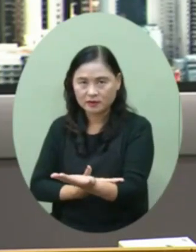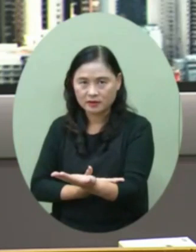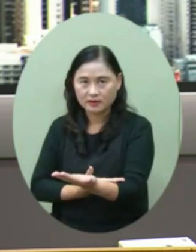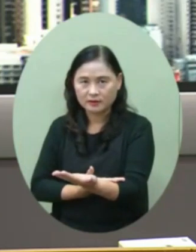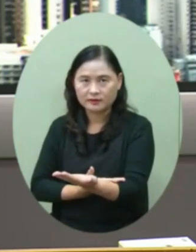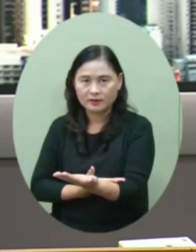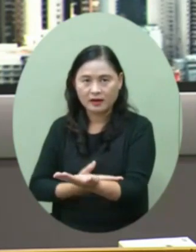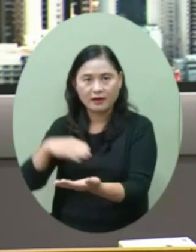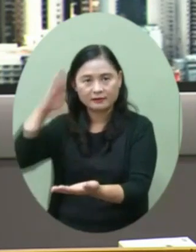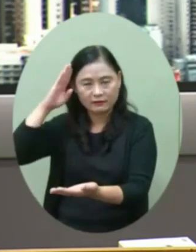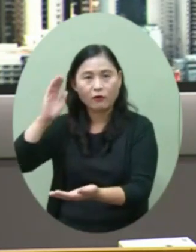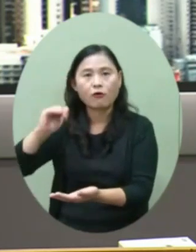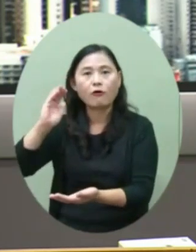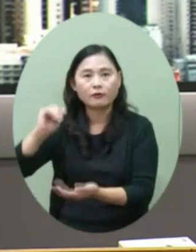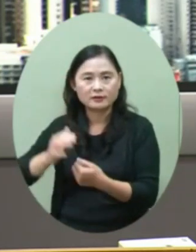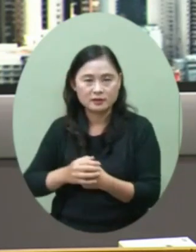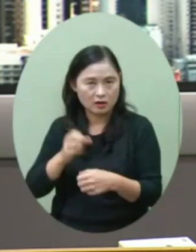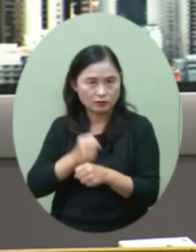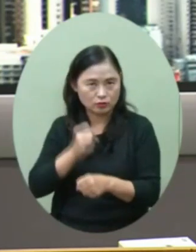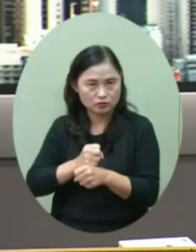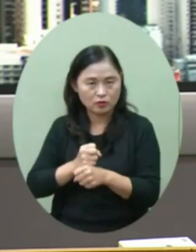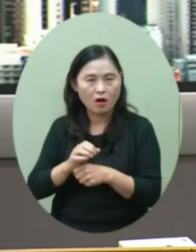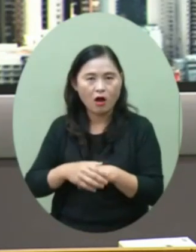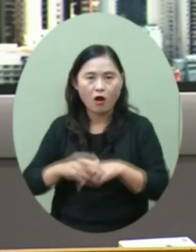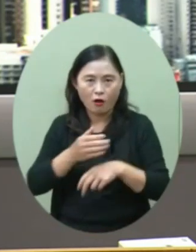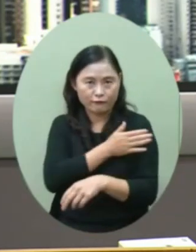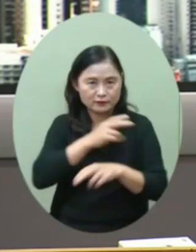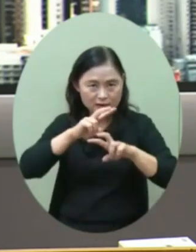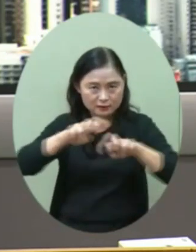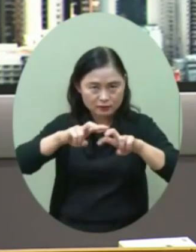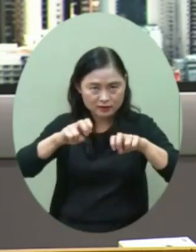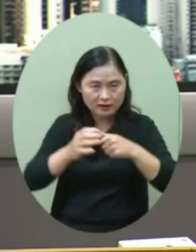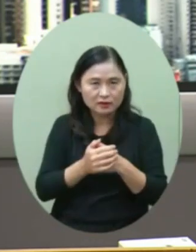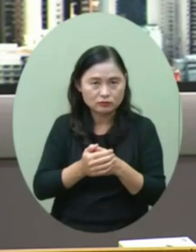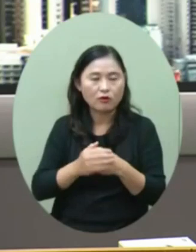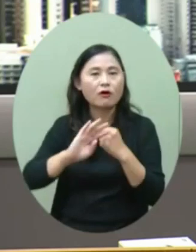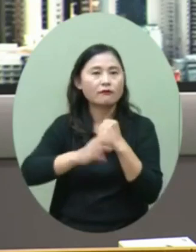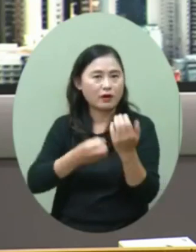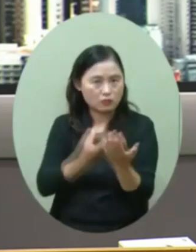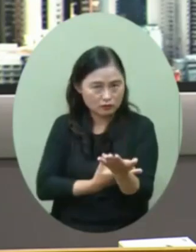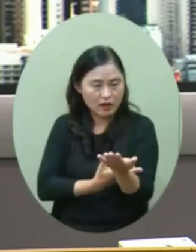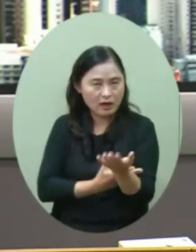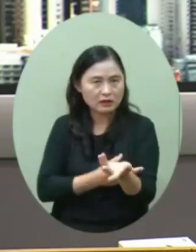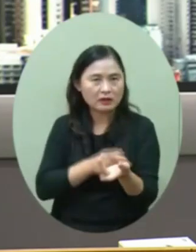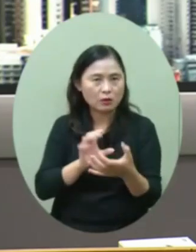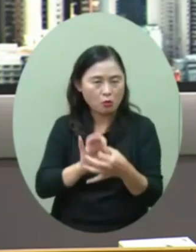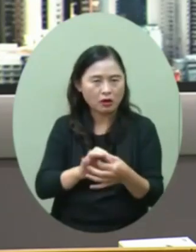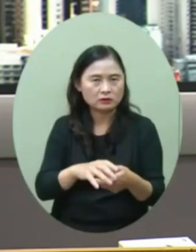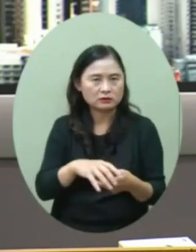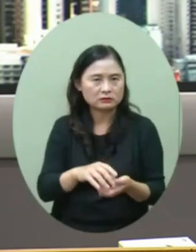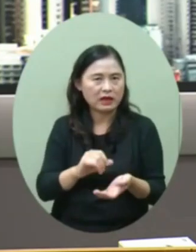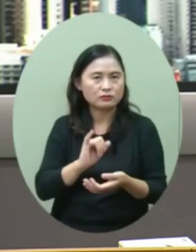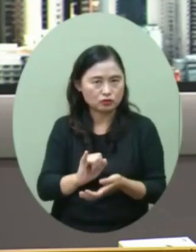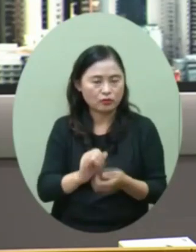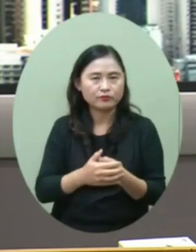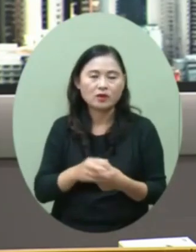investigate into cases of offenses under this law, and by the way, as the Secretary for Justice has emphasized, this